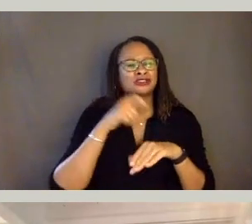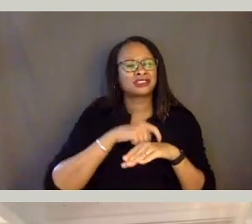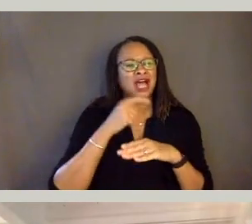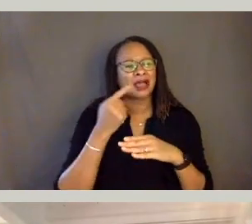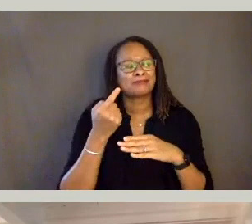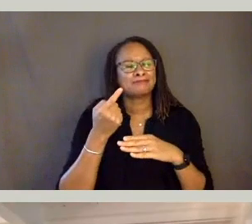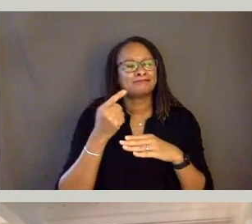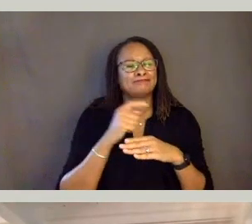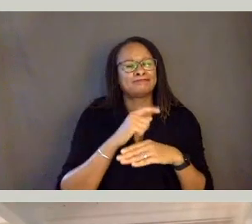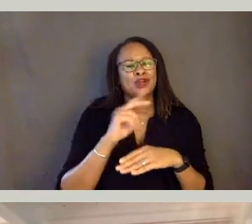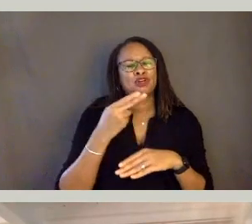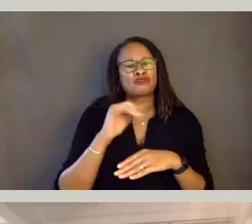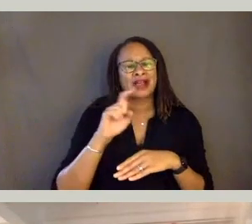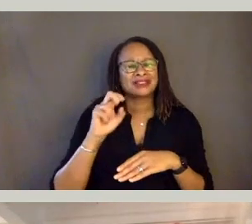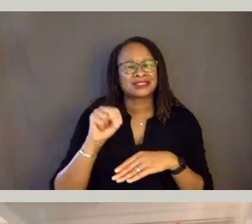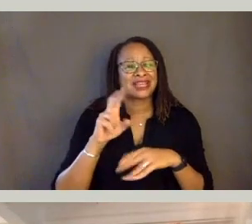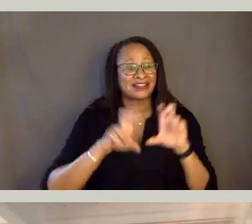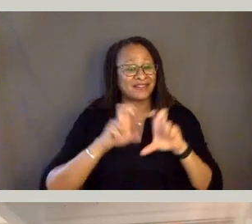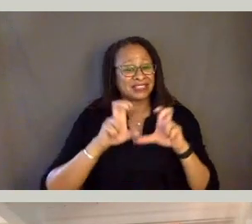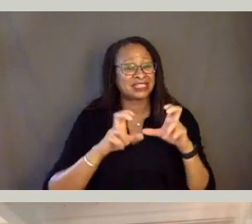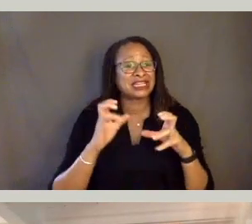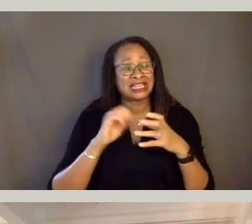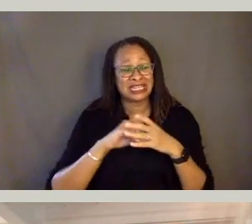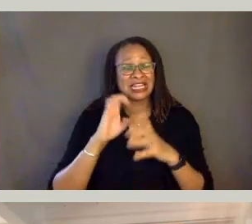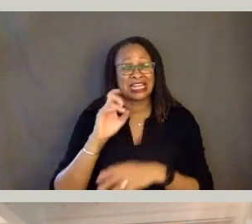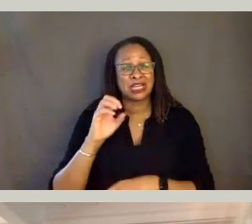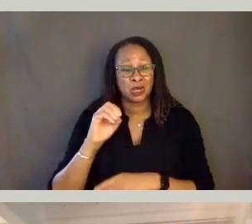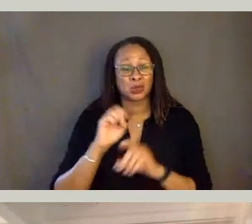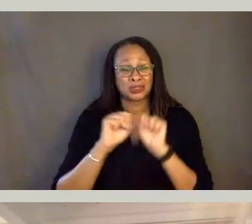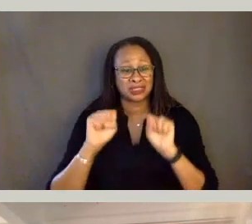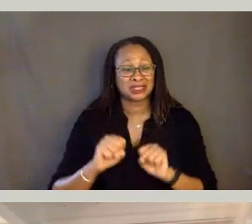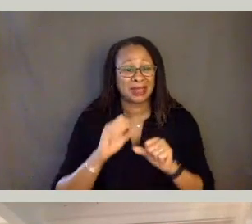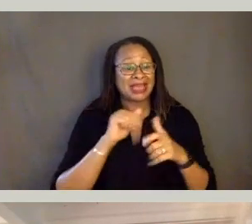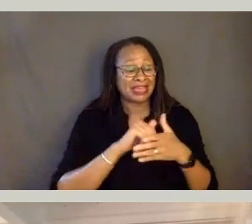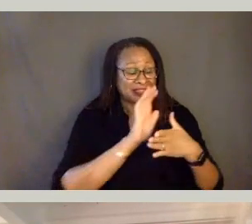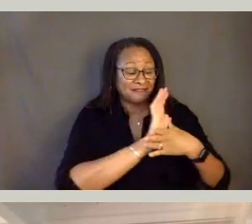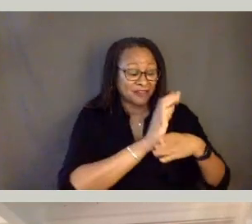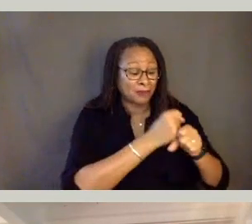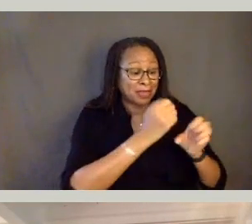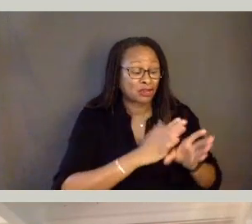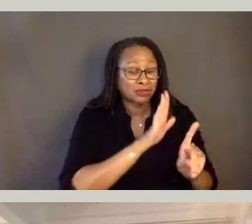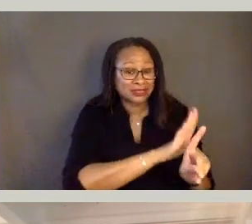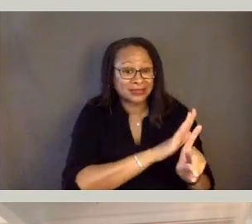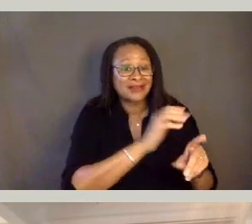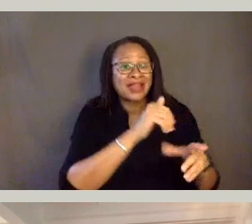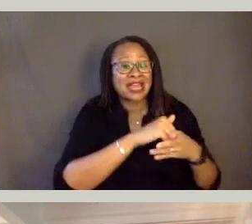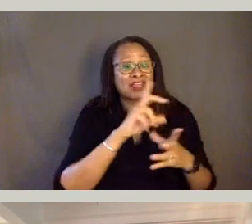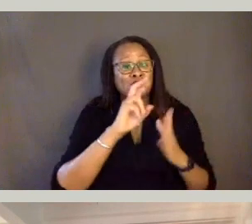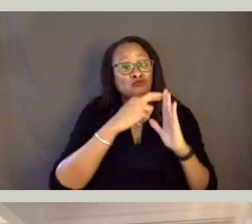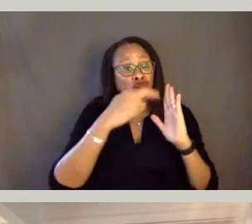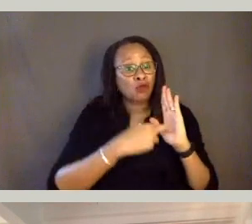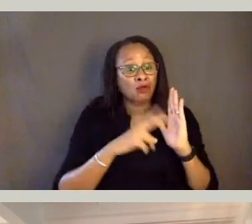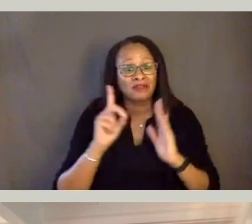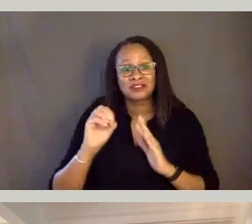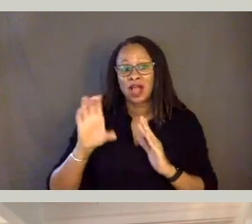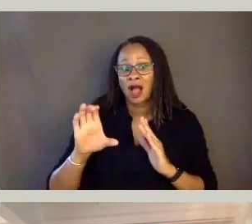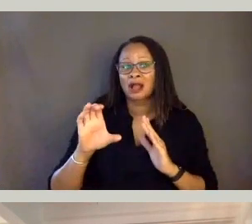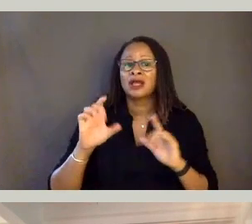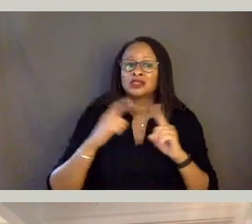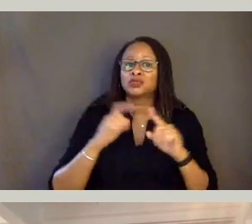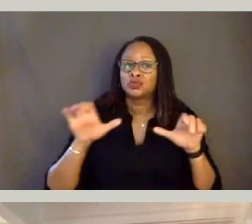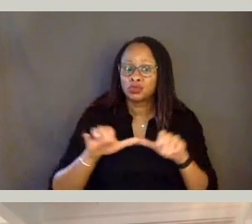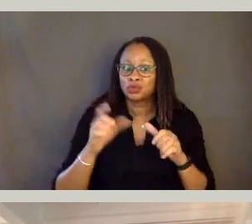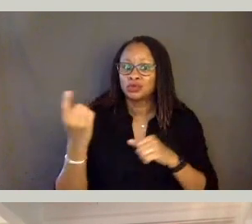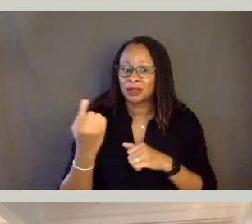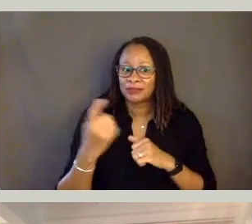time horizon, you know, and it's about investing in a larger ecosystem, you know, in a filmmaker and in the role of documentary to